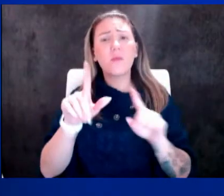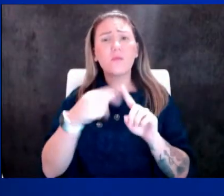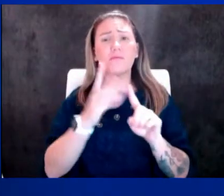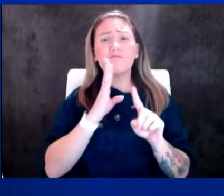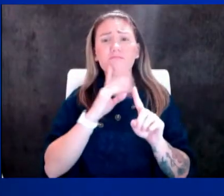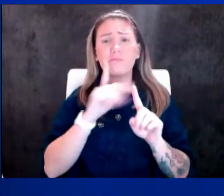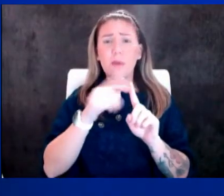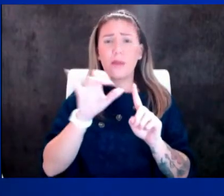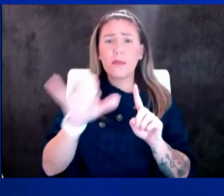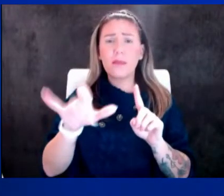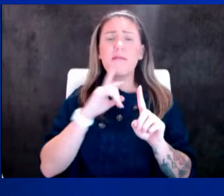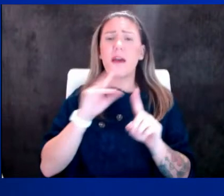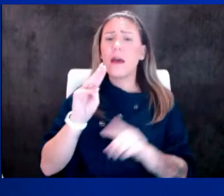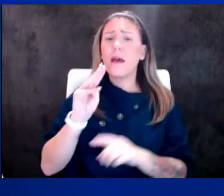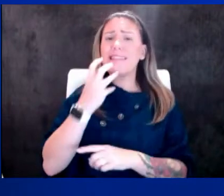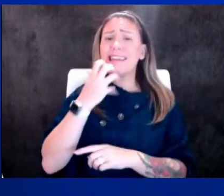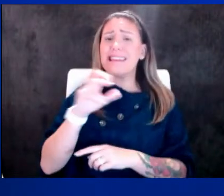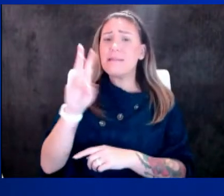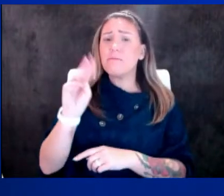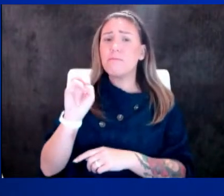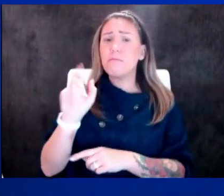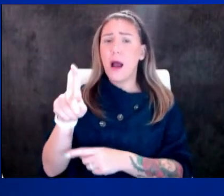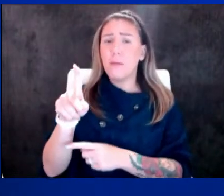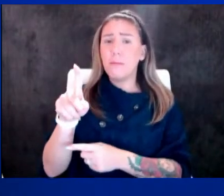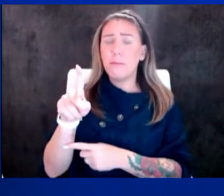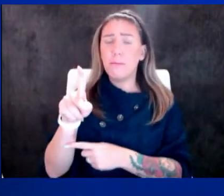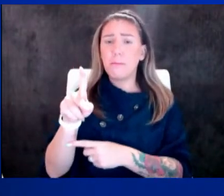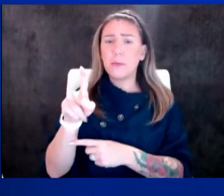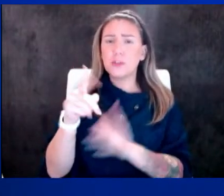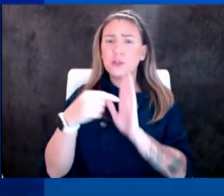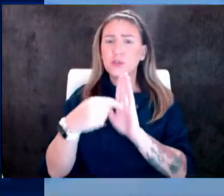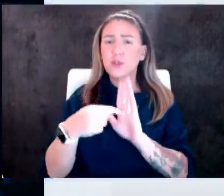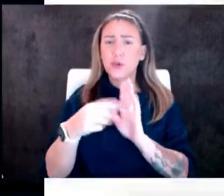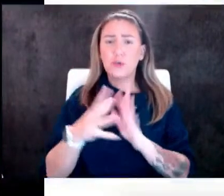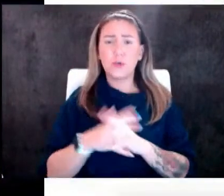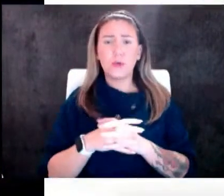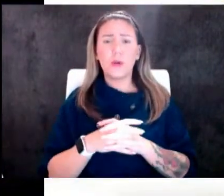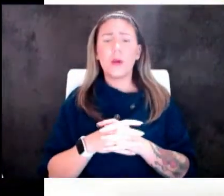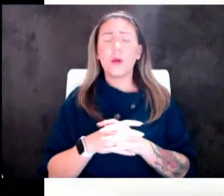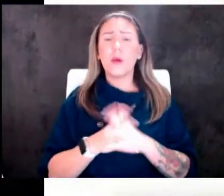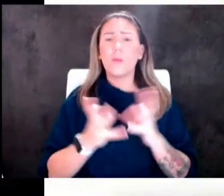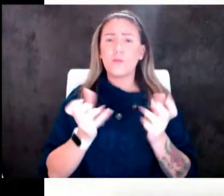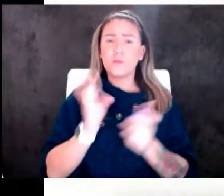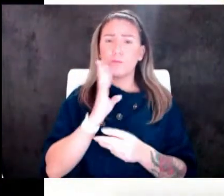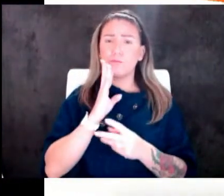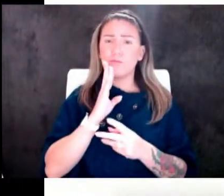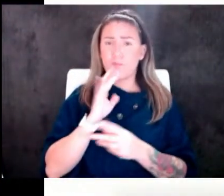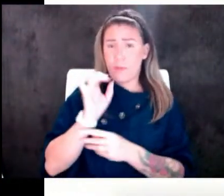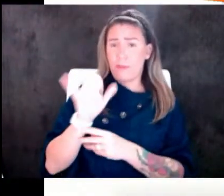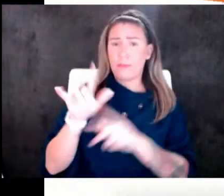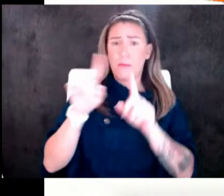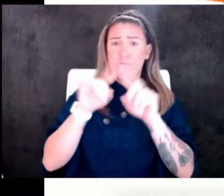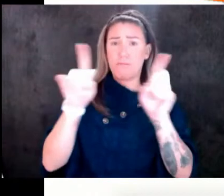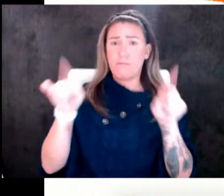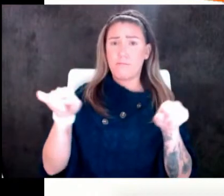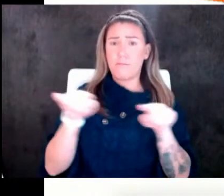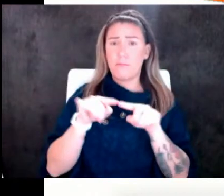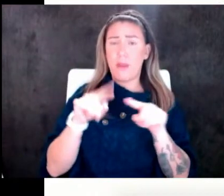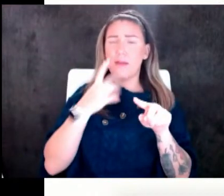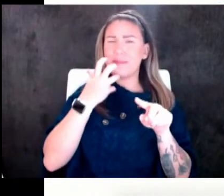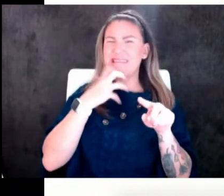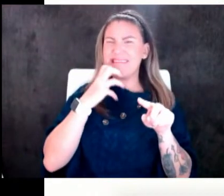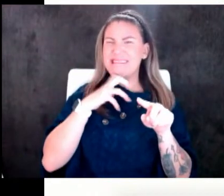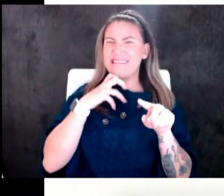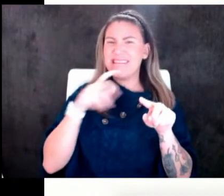maps up there for just a moment? I wanted to talk a little bit about these maps, and this is a map we talk a lot about. These